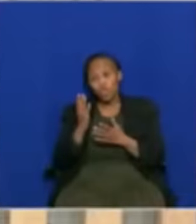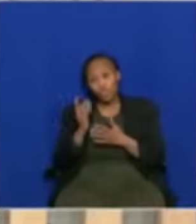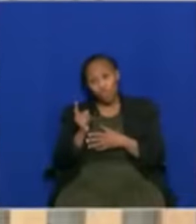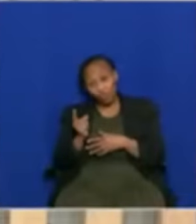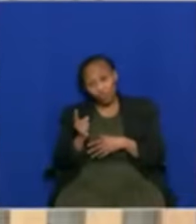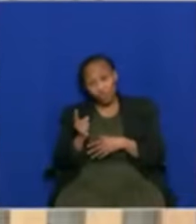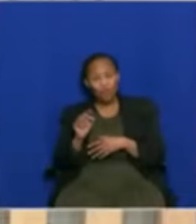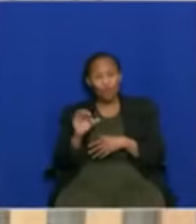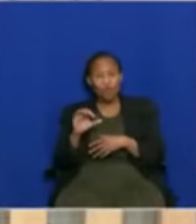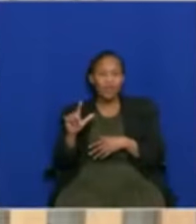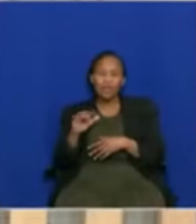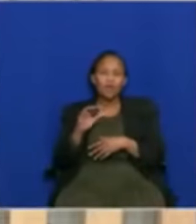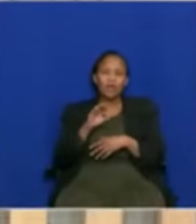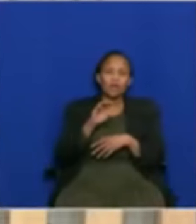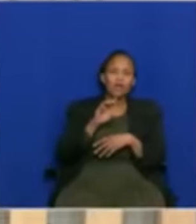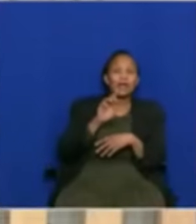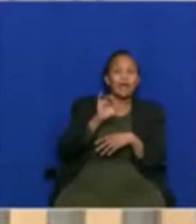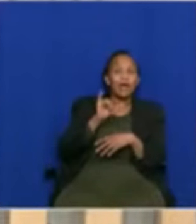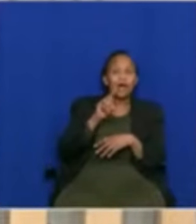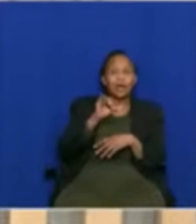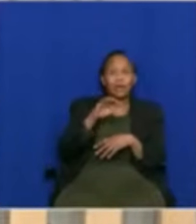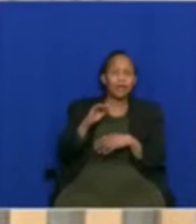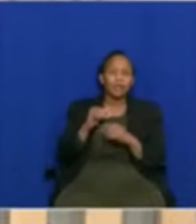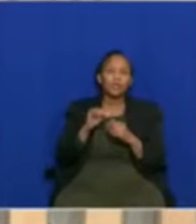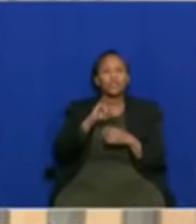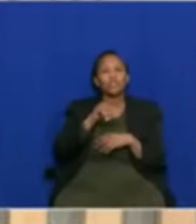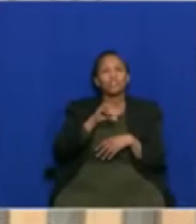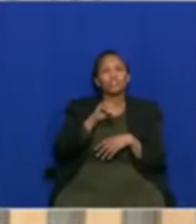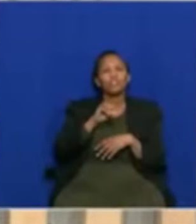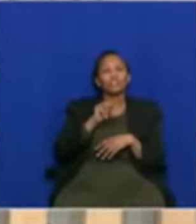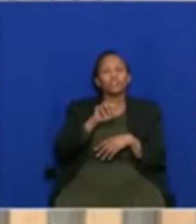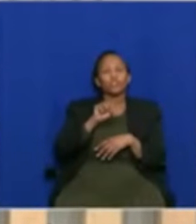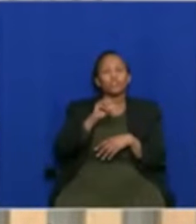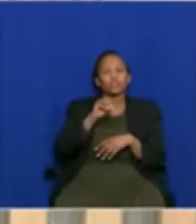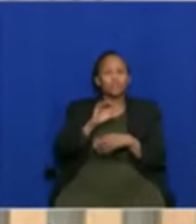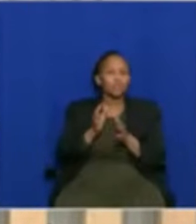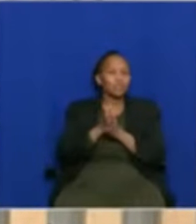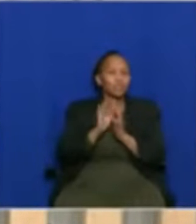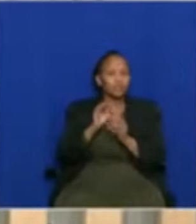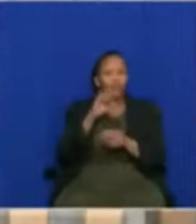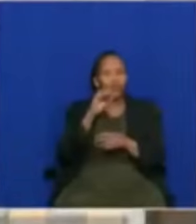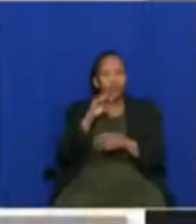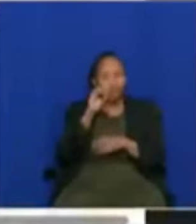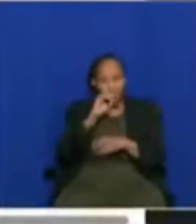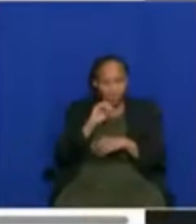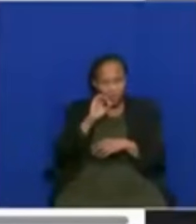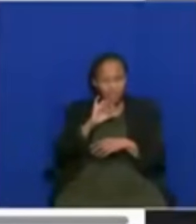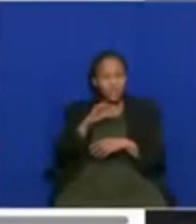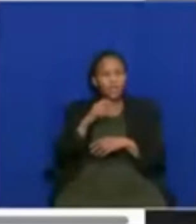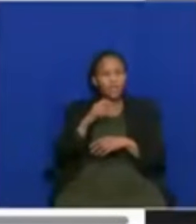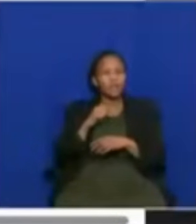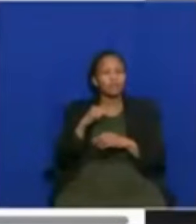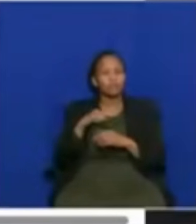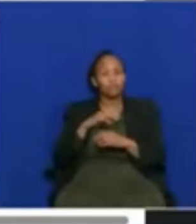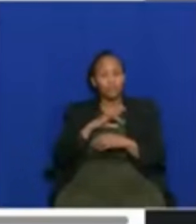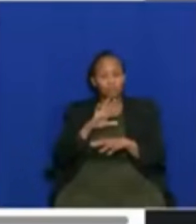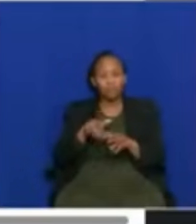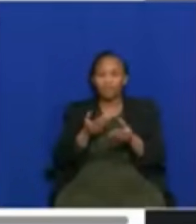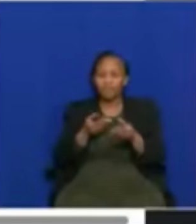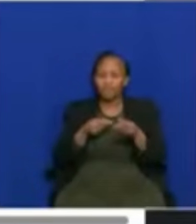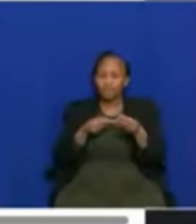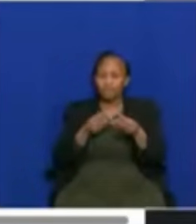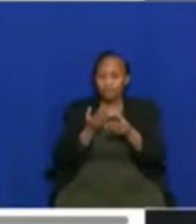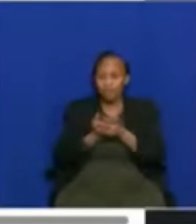then requests 1, original personal files for the following senior officers of SAPS. Once again, Kumalo